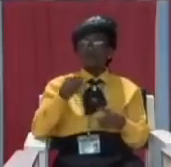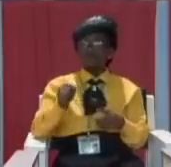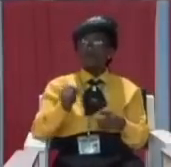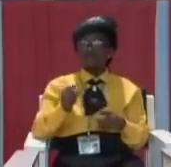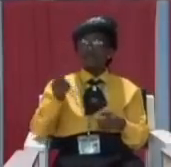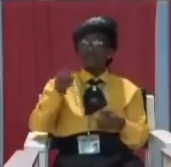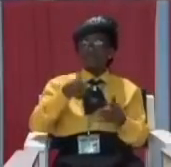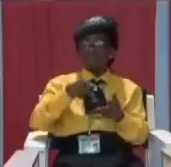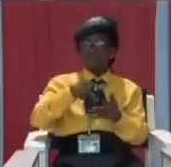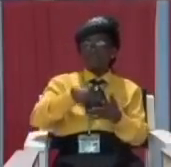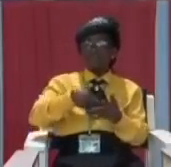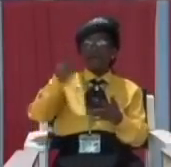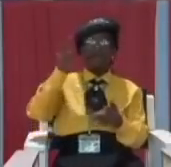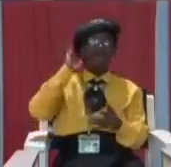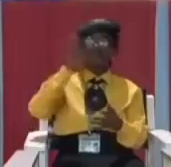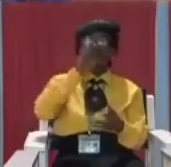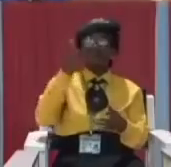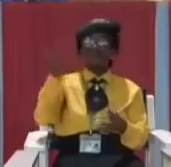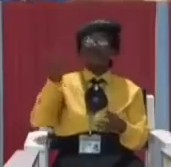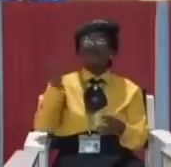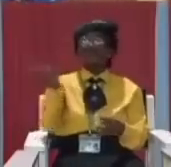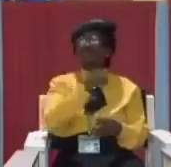Your fire will never go out.